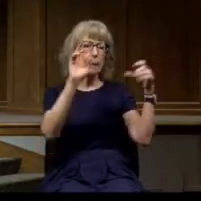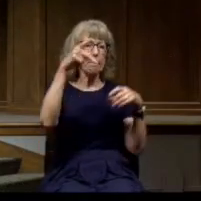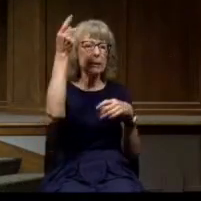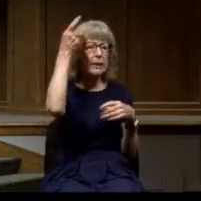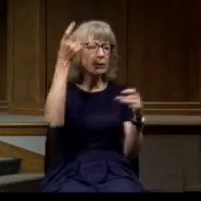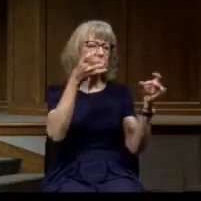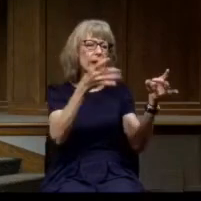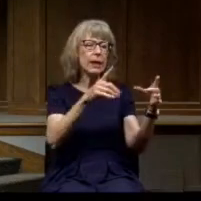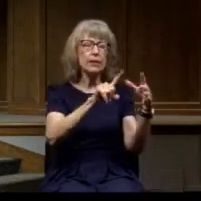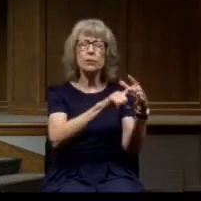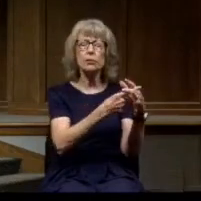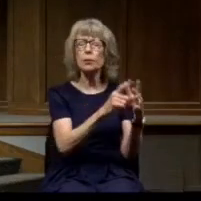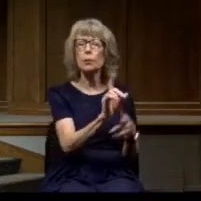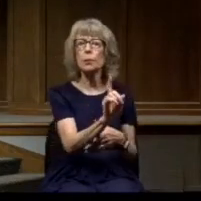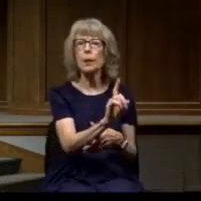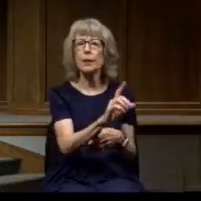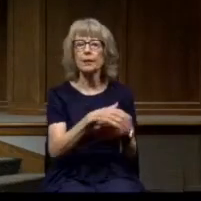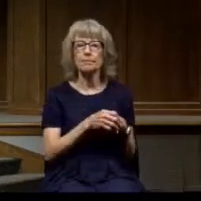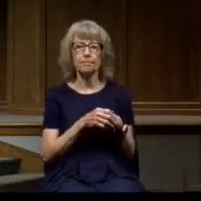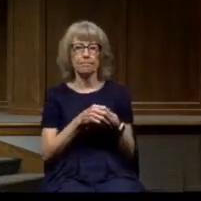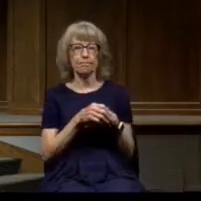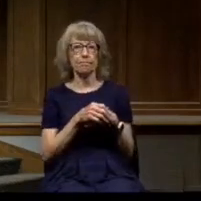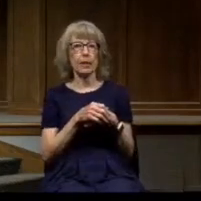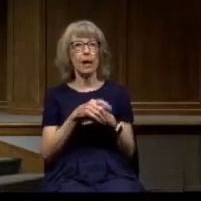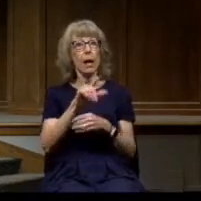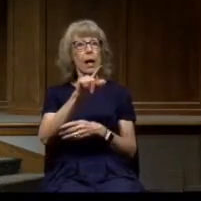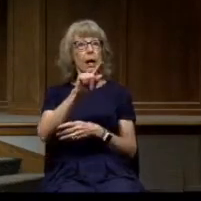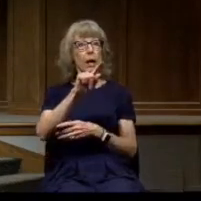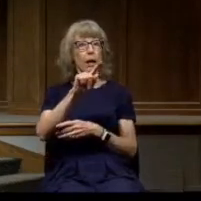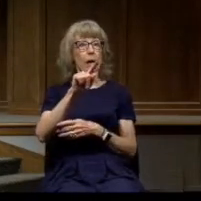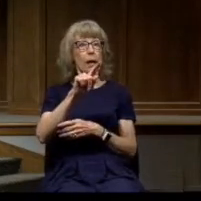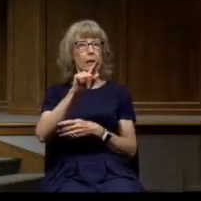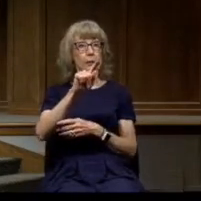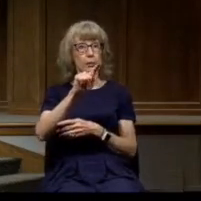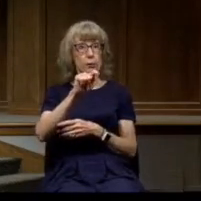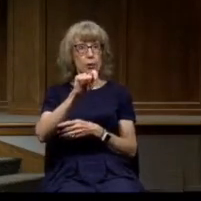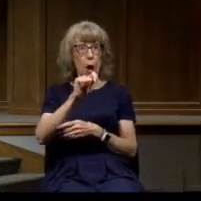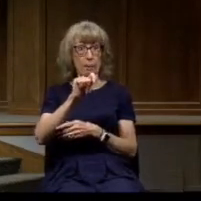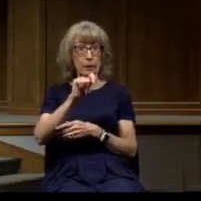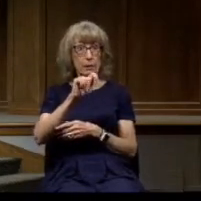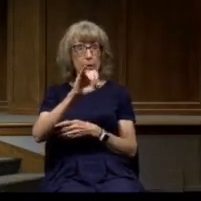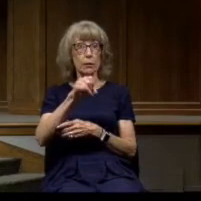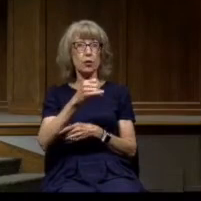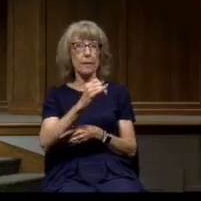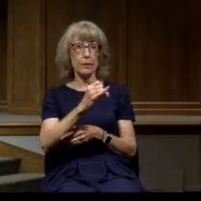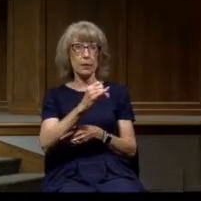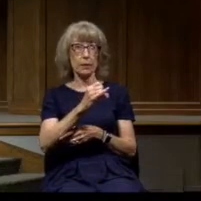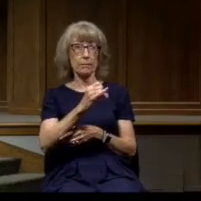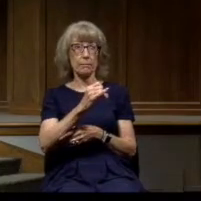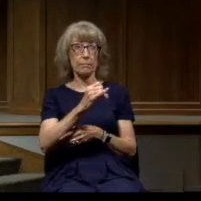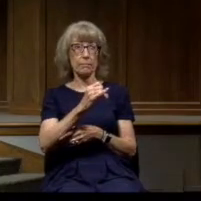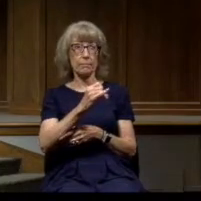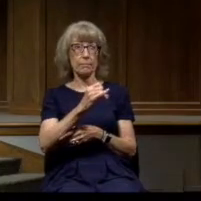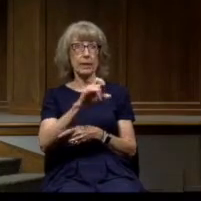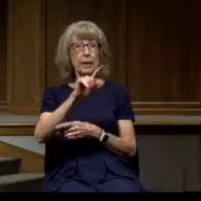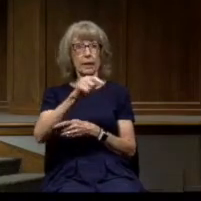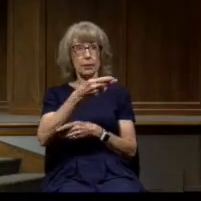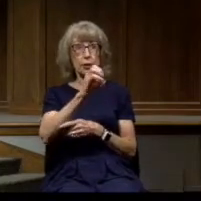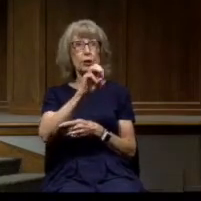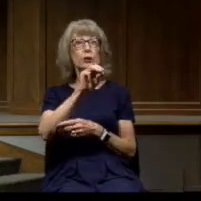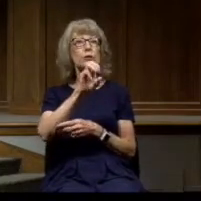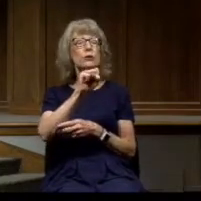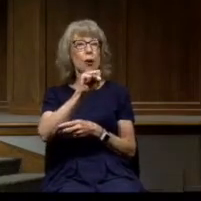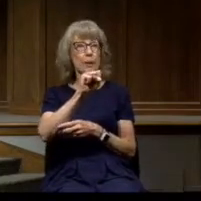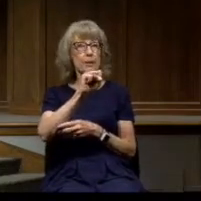Thomas Jefferson and John Adams. So these guys grew up best friends, or really good friends, early on in